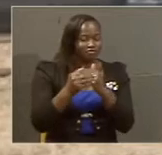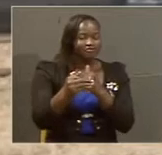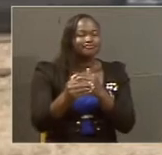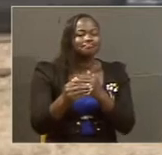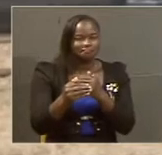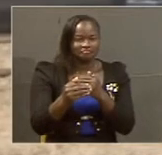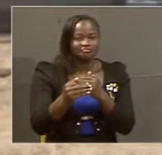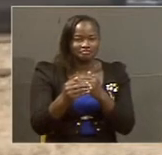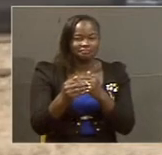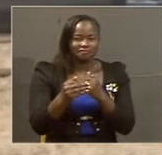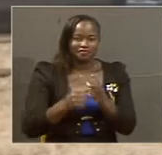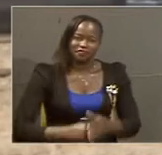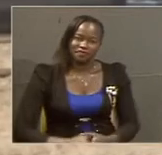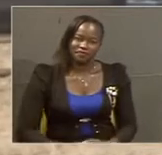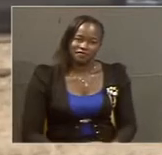But